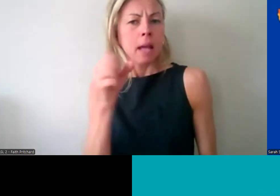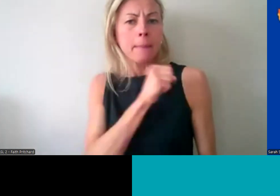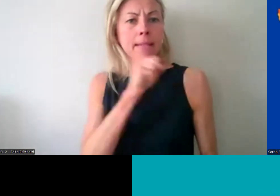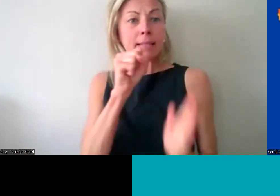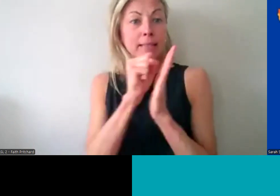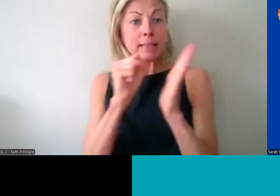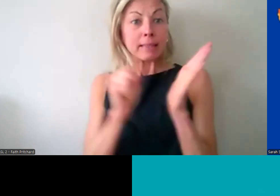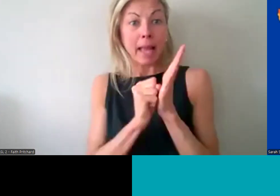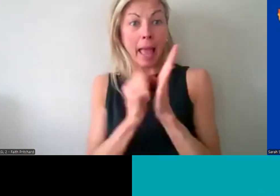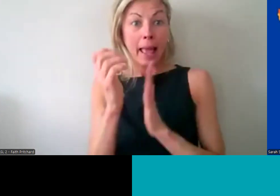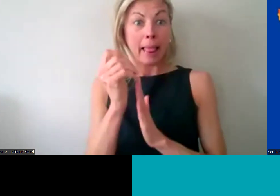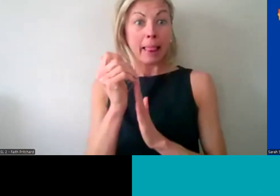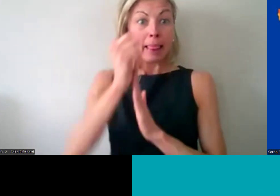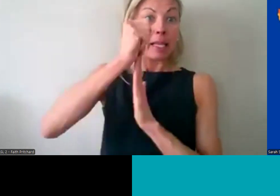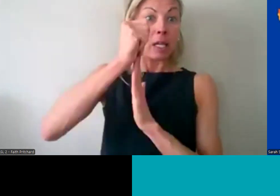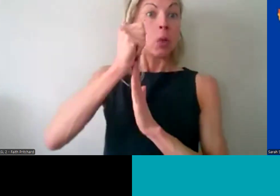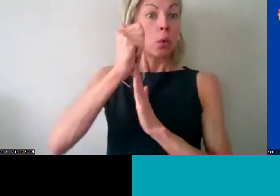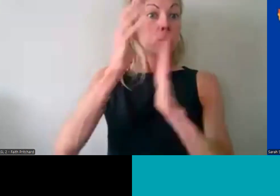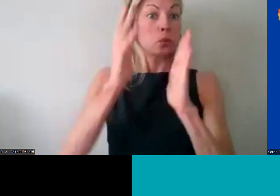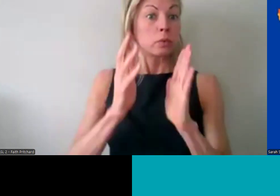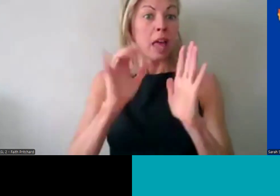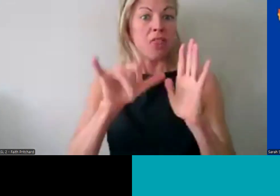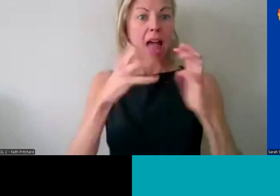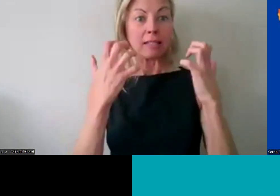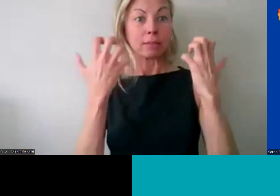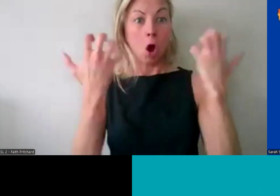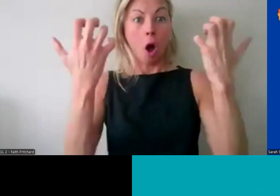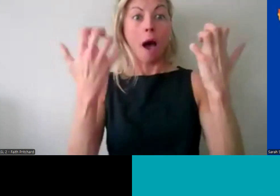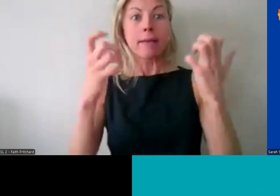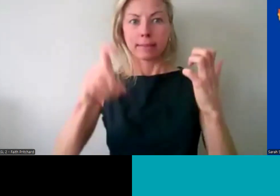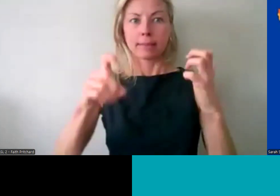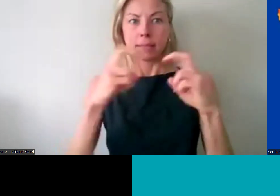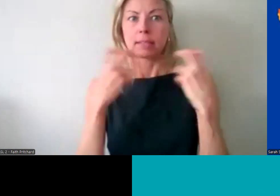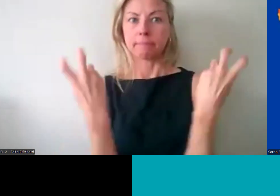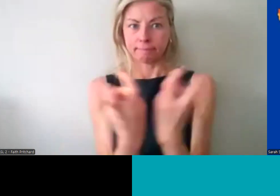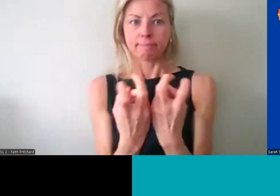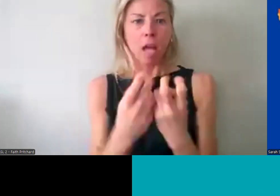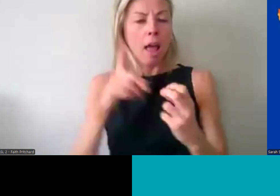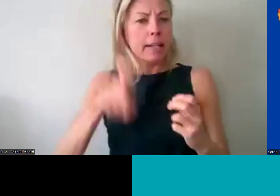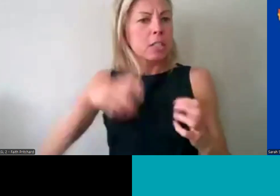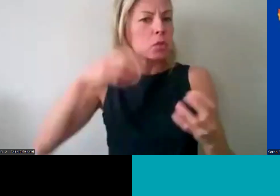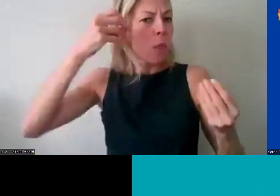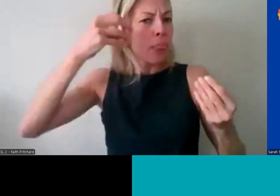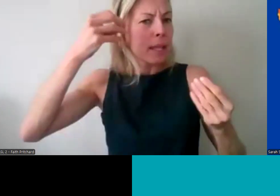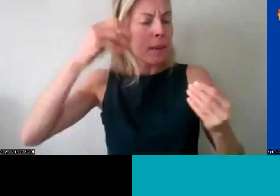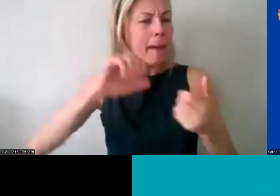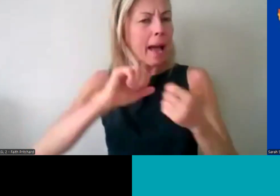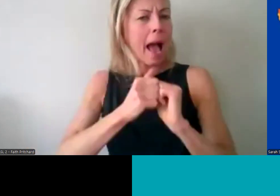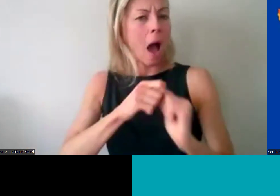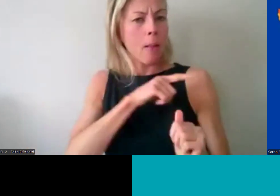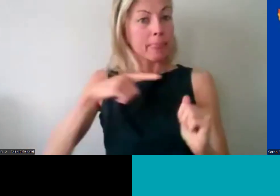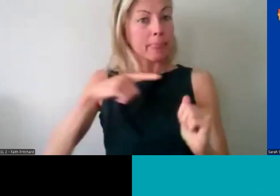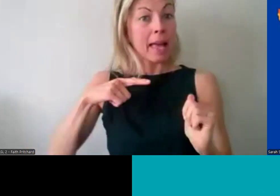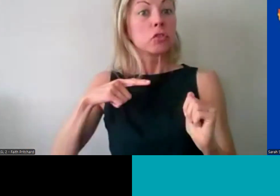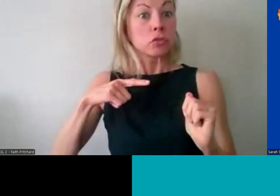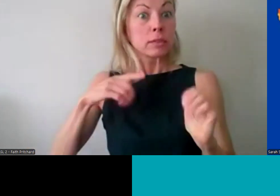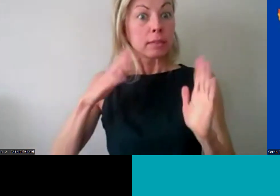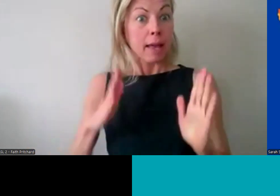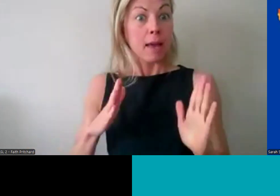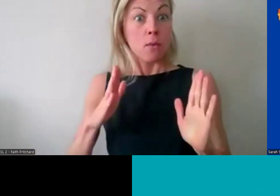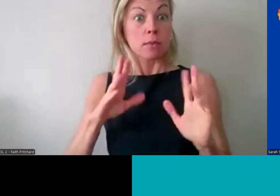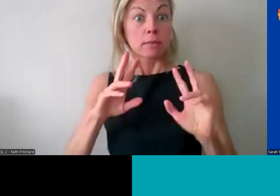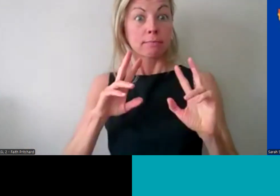is the audience of this. And I think we also want to think about how our legislative colleagues might also be.